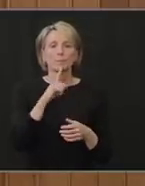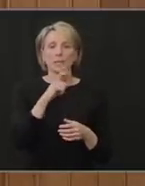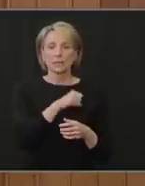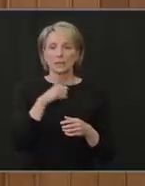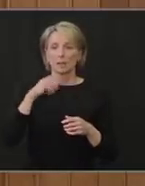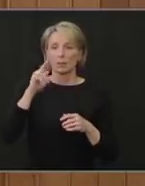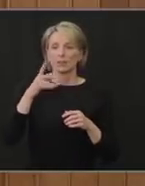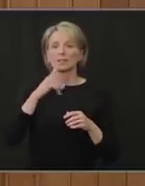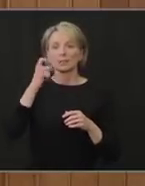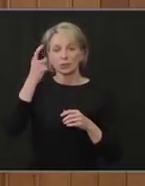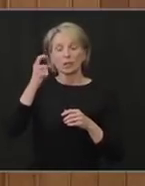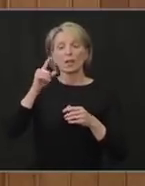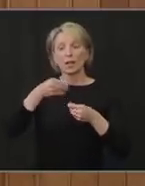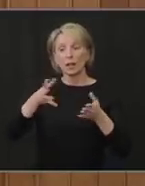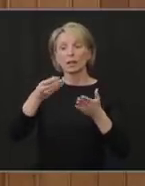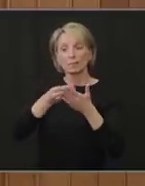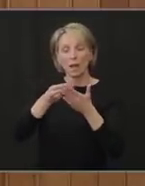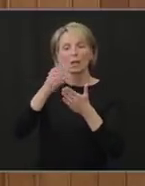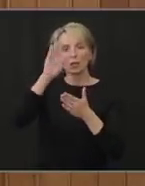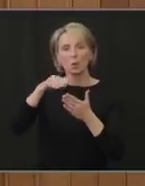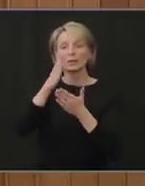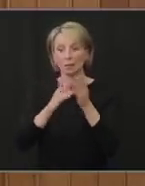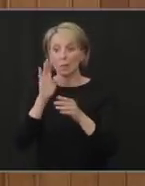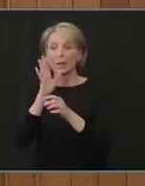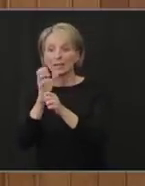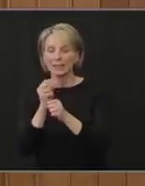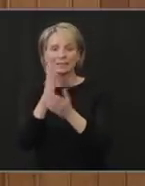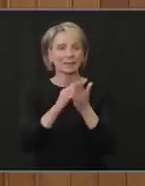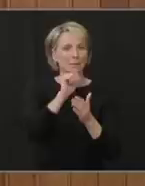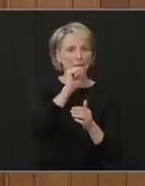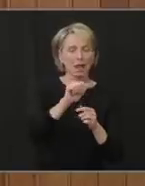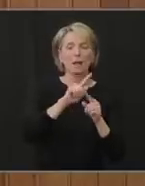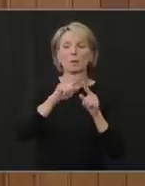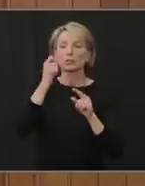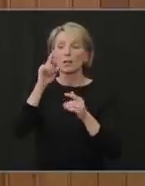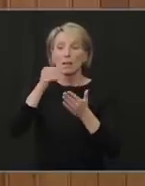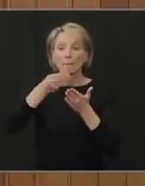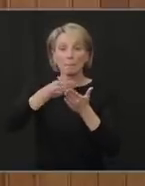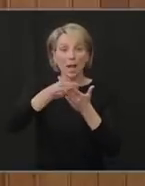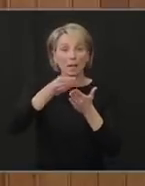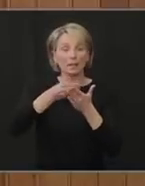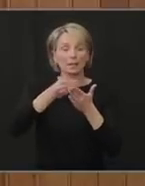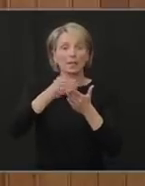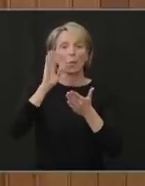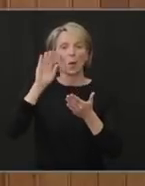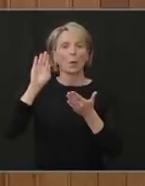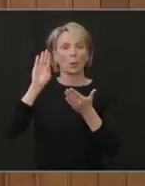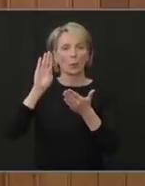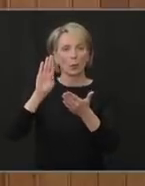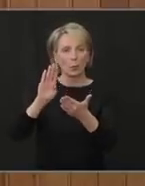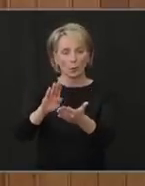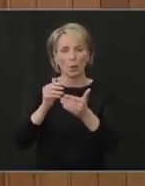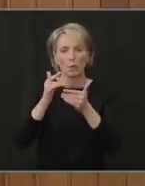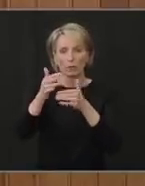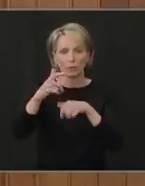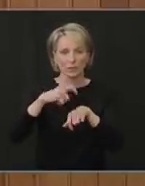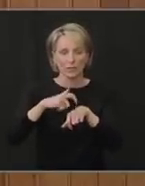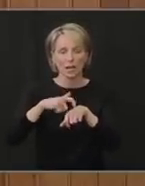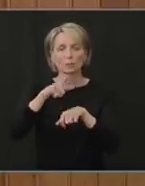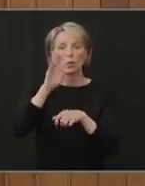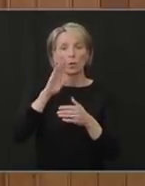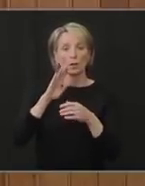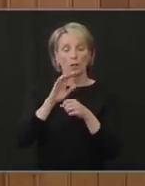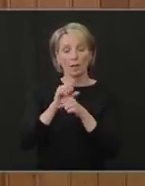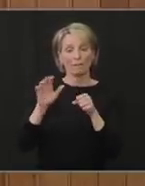side. The amount of money actually phases out over time, so you get the full grant